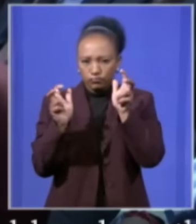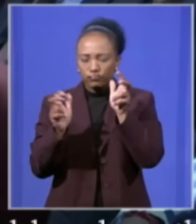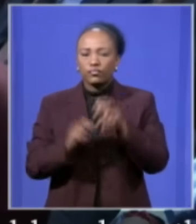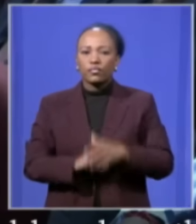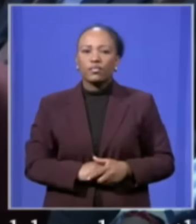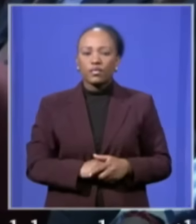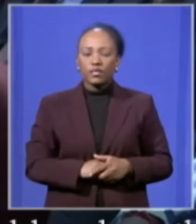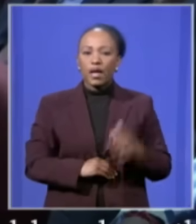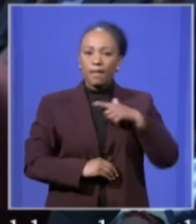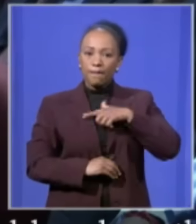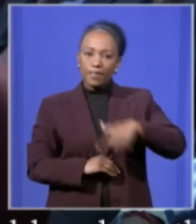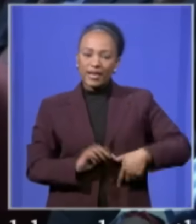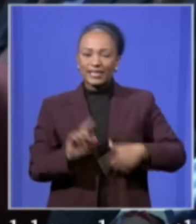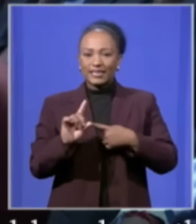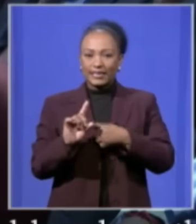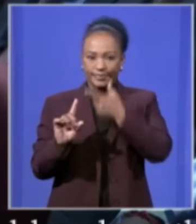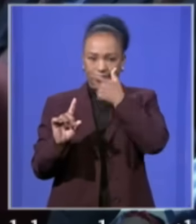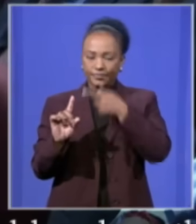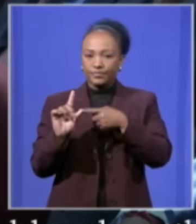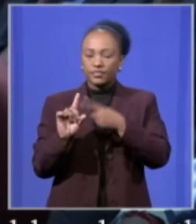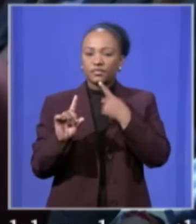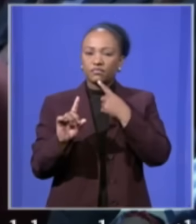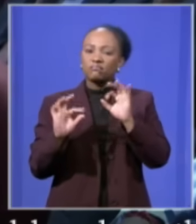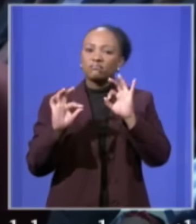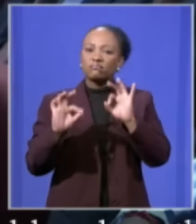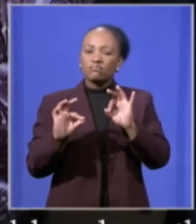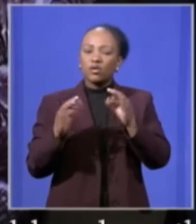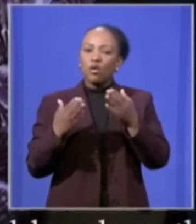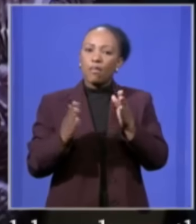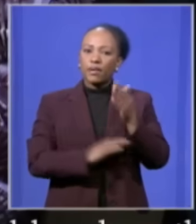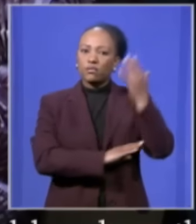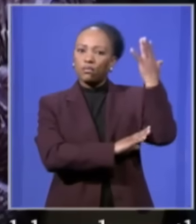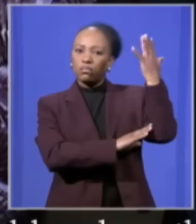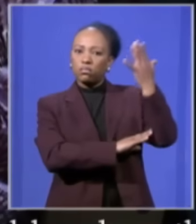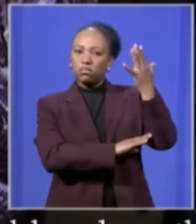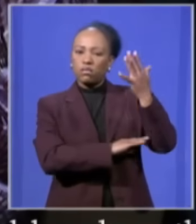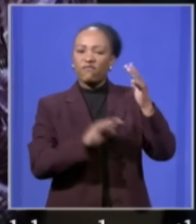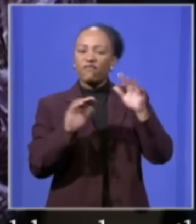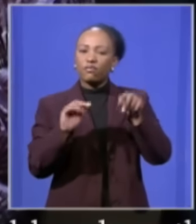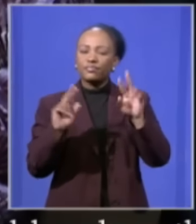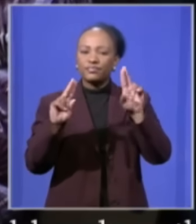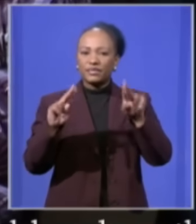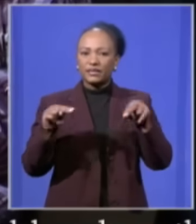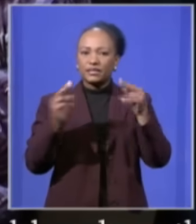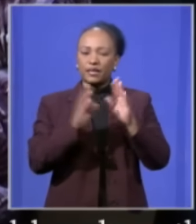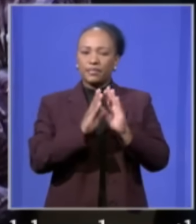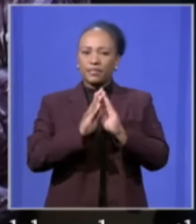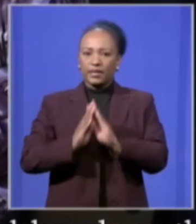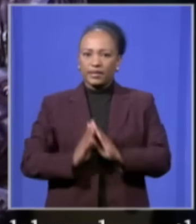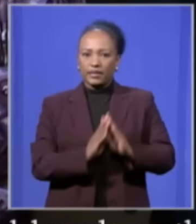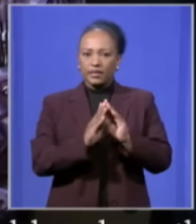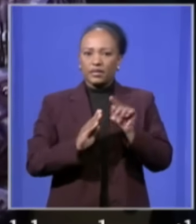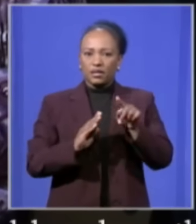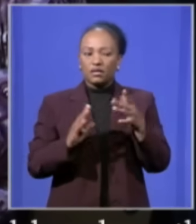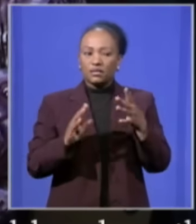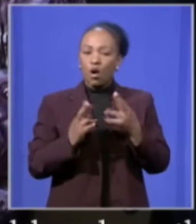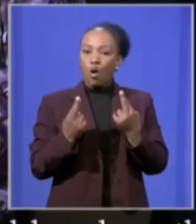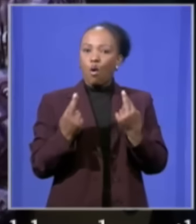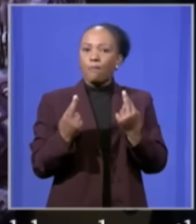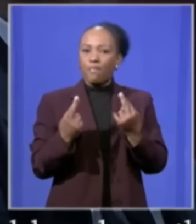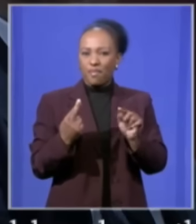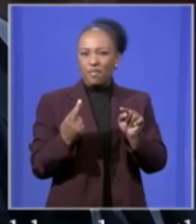Mopresidente Ramaphosa o rata go thakgolwa semmušo ga kopano ya Pulamadibogo ya poledišano ya setšhaba bjalo ka senotlelo sa go aga kholofelo le